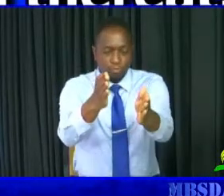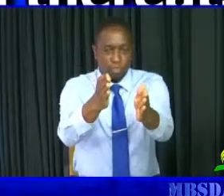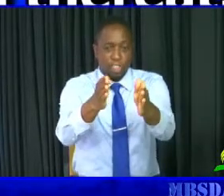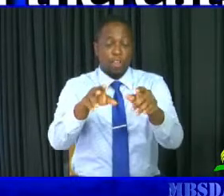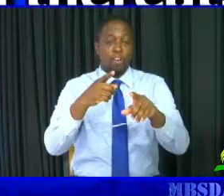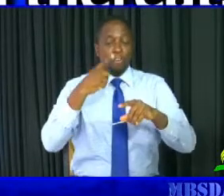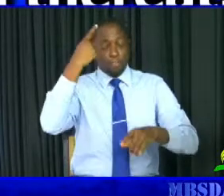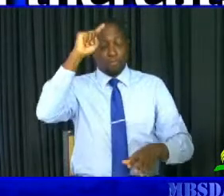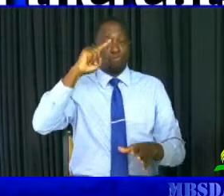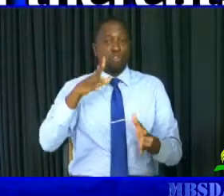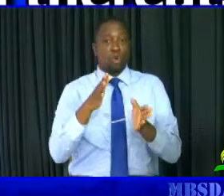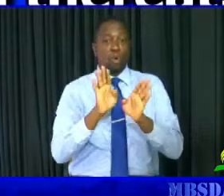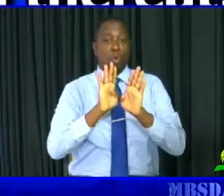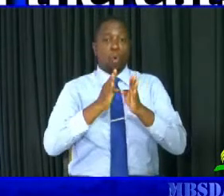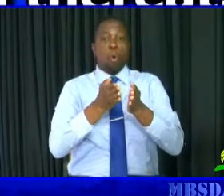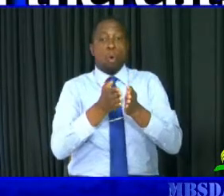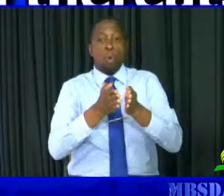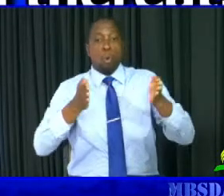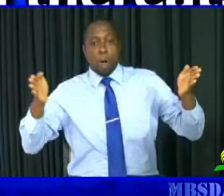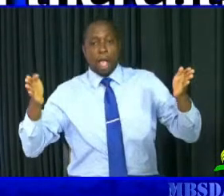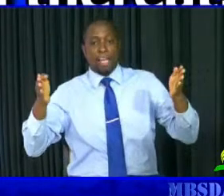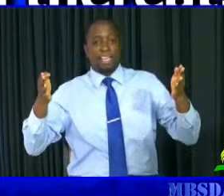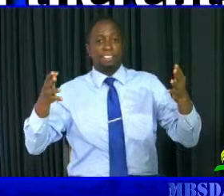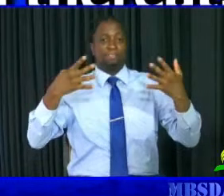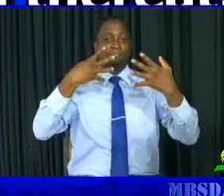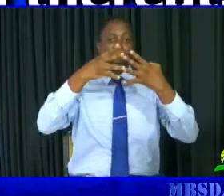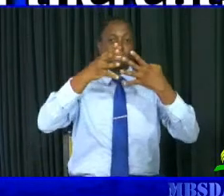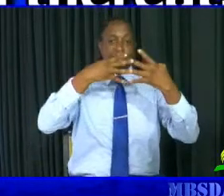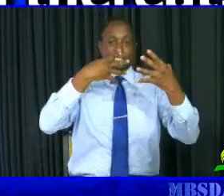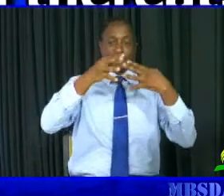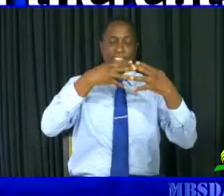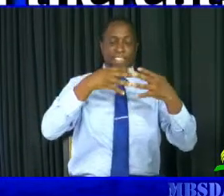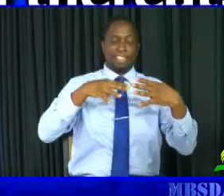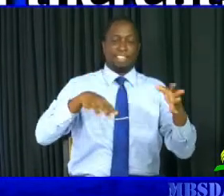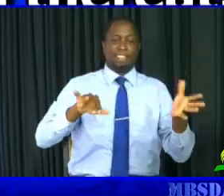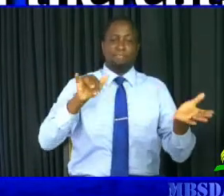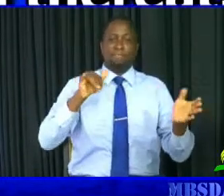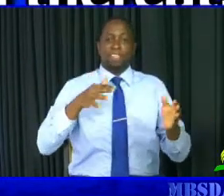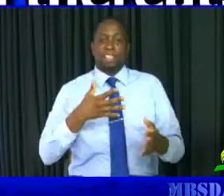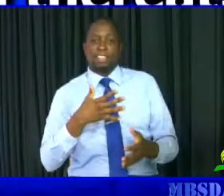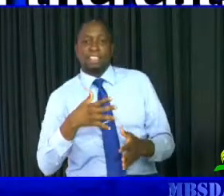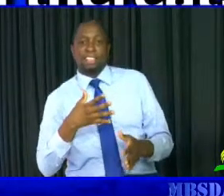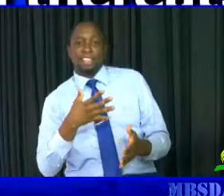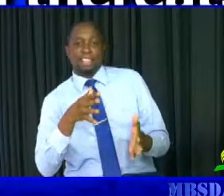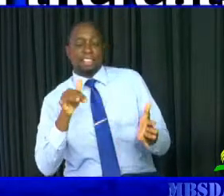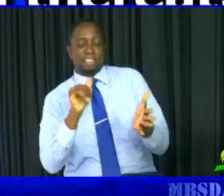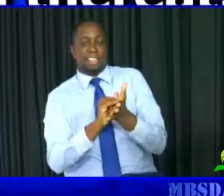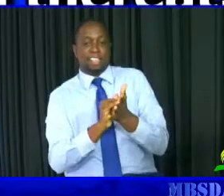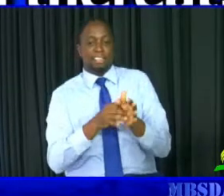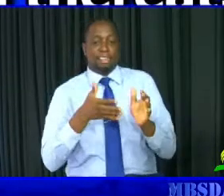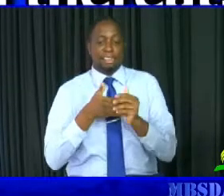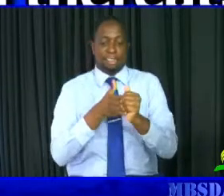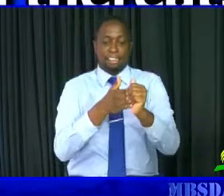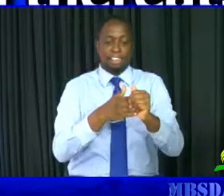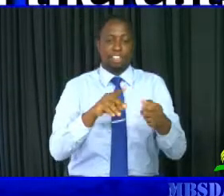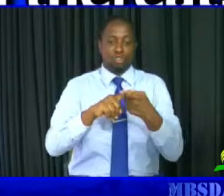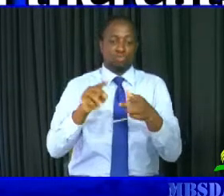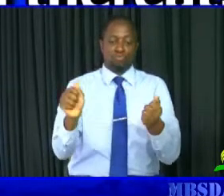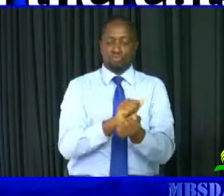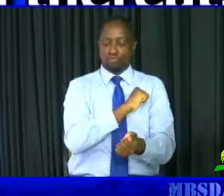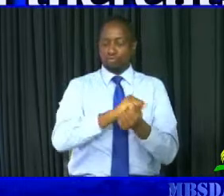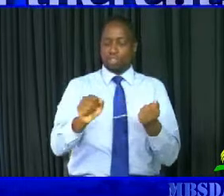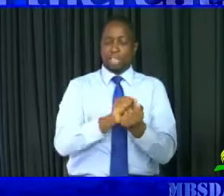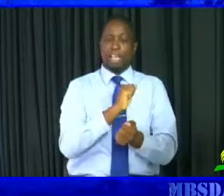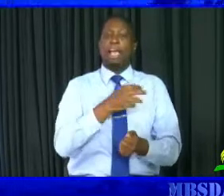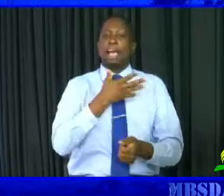wide is the gate, and broad is the way that leadeth to destruction, and many there be which